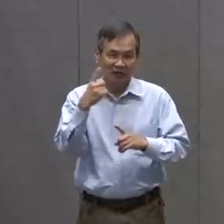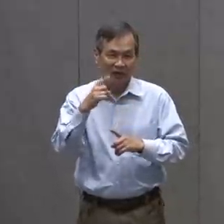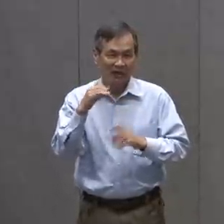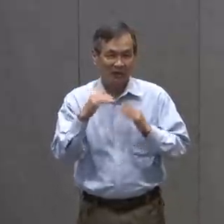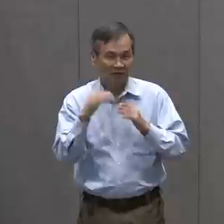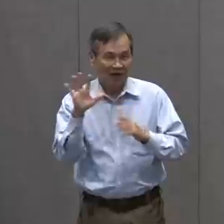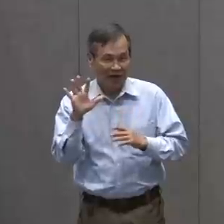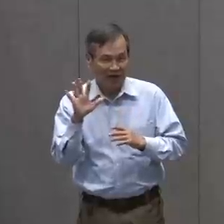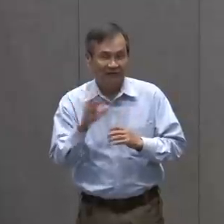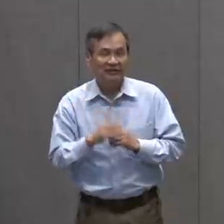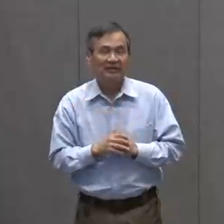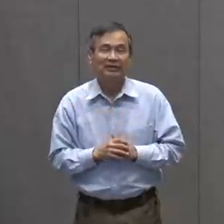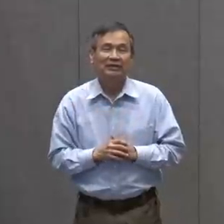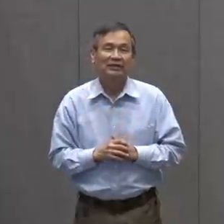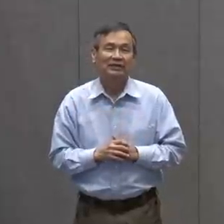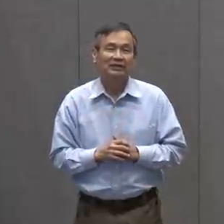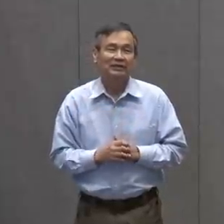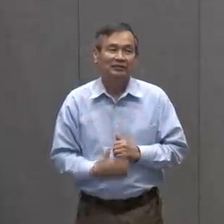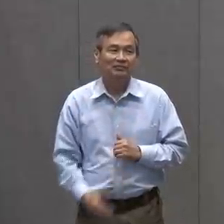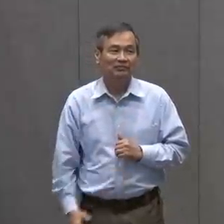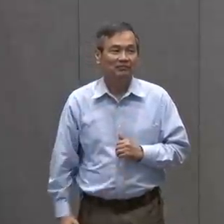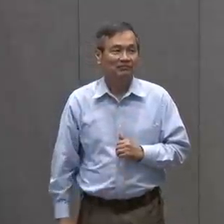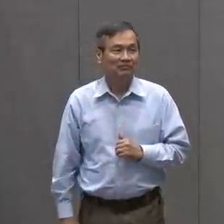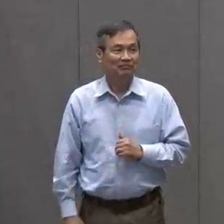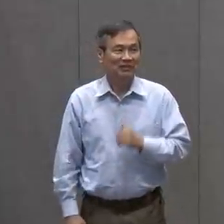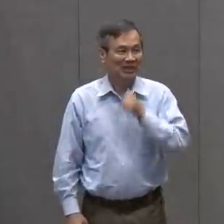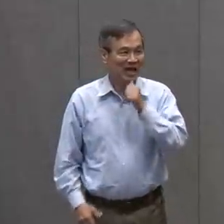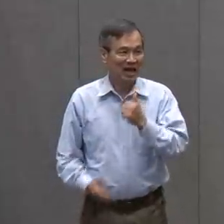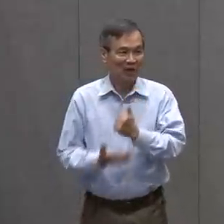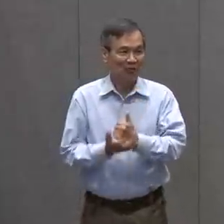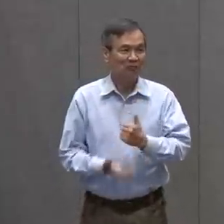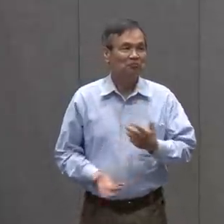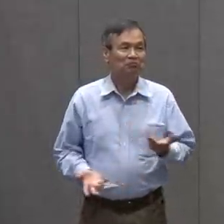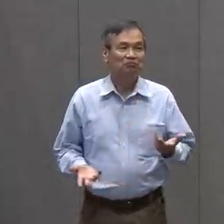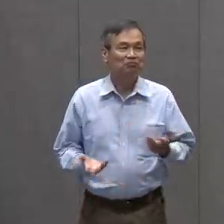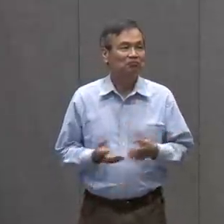5 times 1 is 5. That doesn't really help me any.